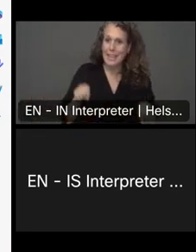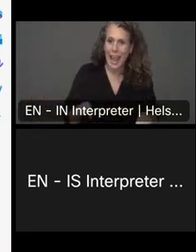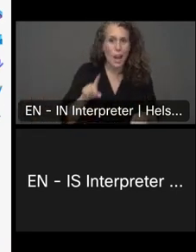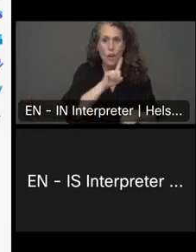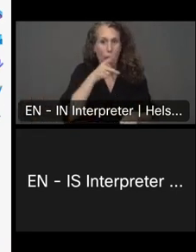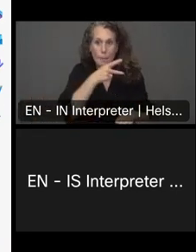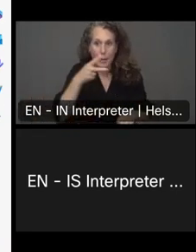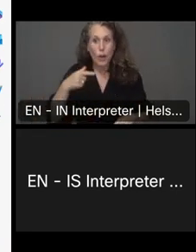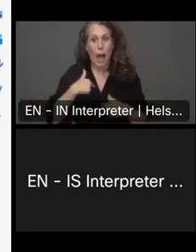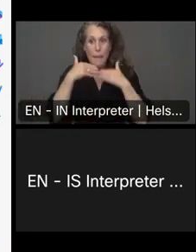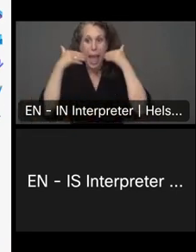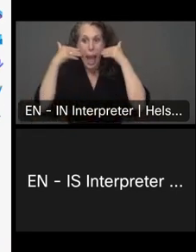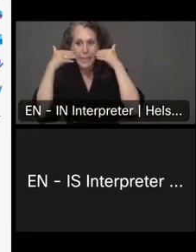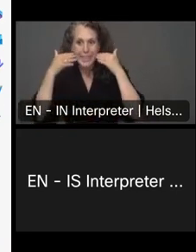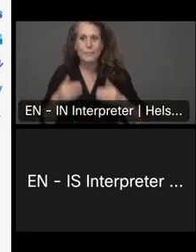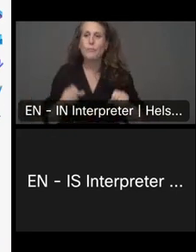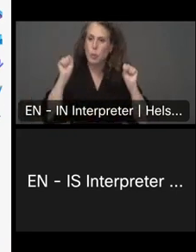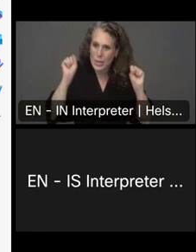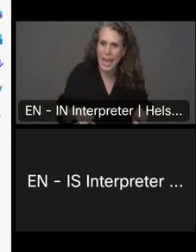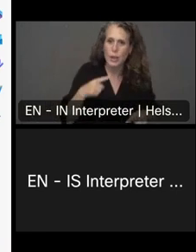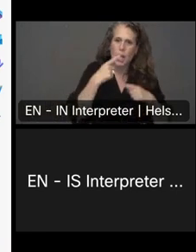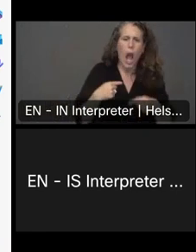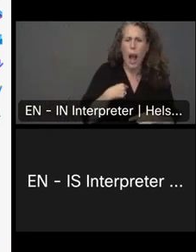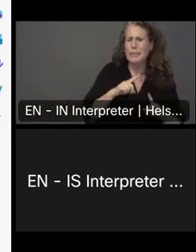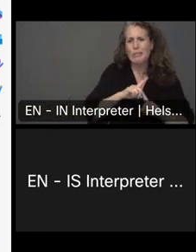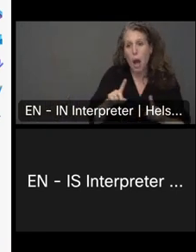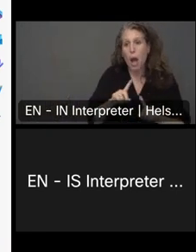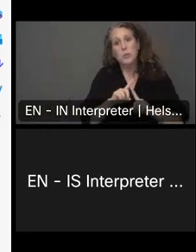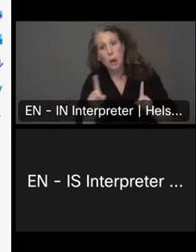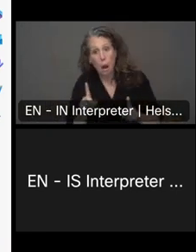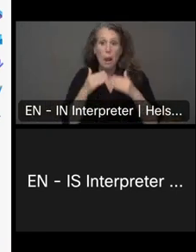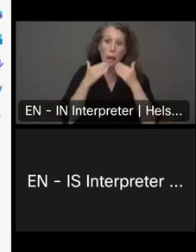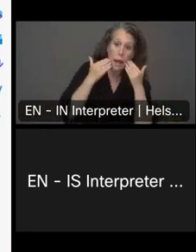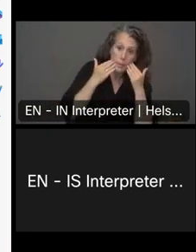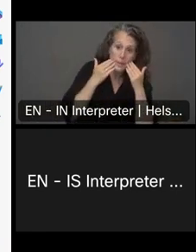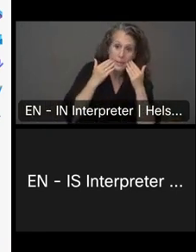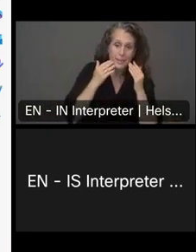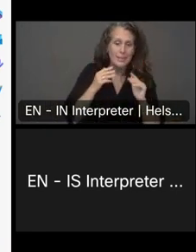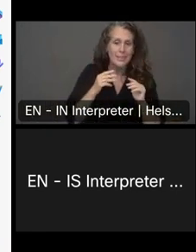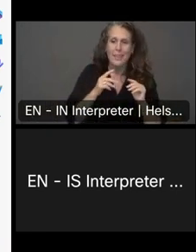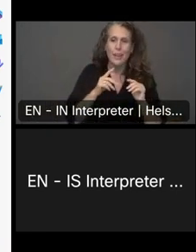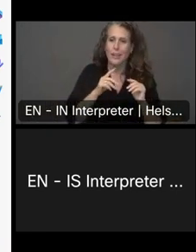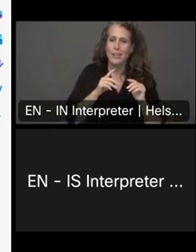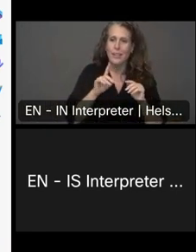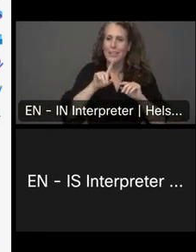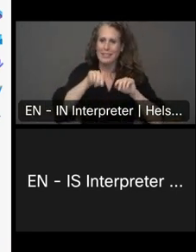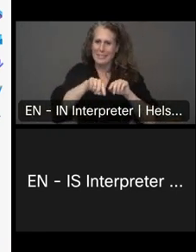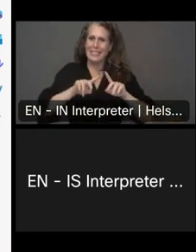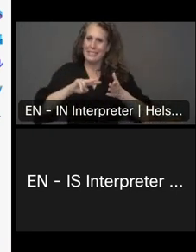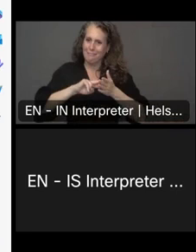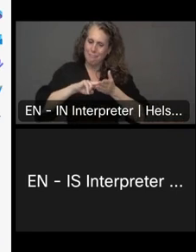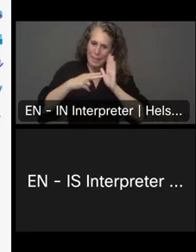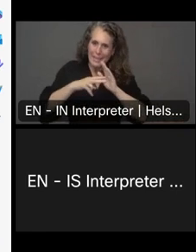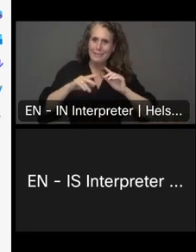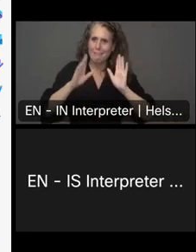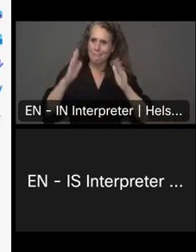say not unhappy rather than happy. But what does the extra effort behind saying not on X add